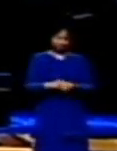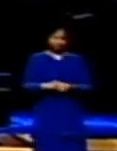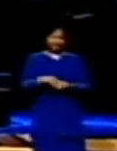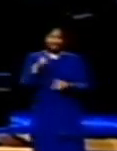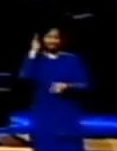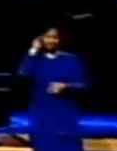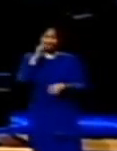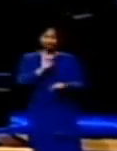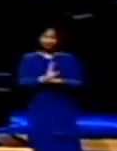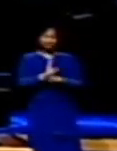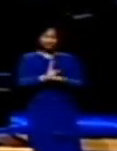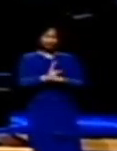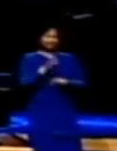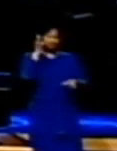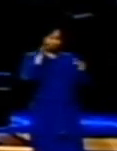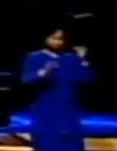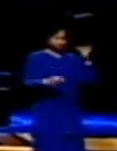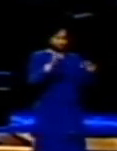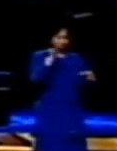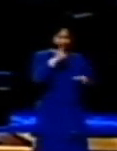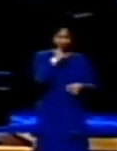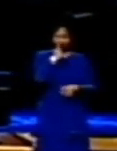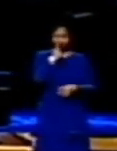They think the church is too judgmental.